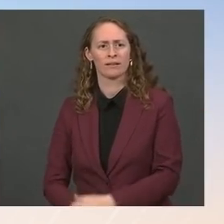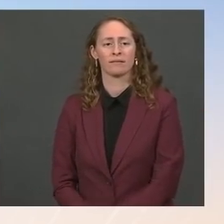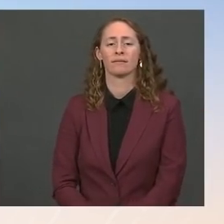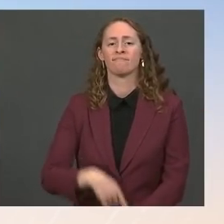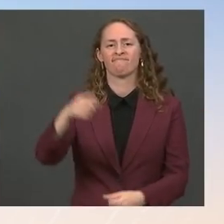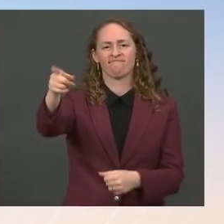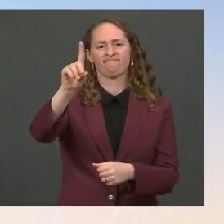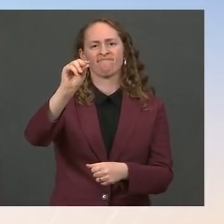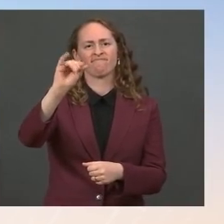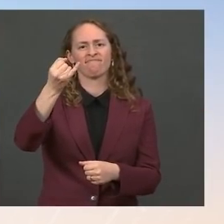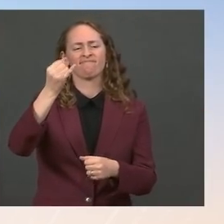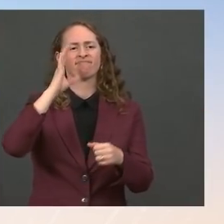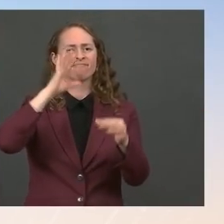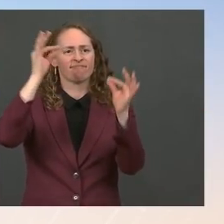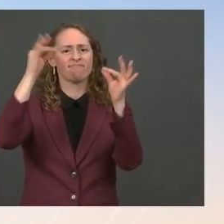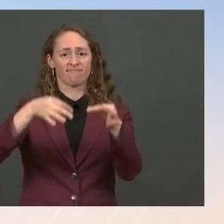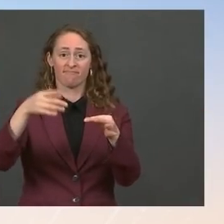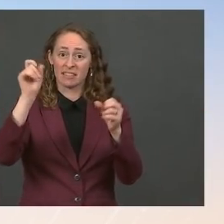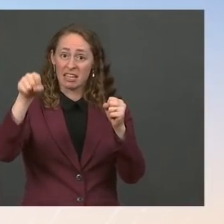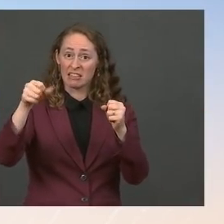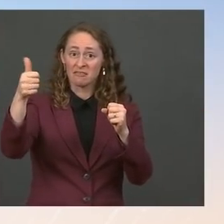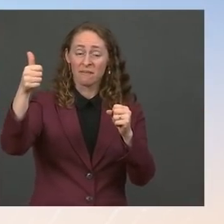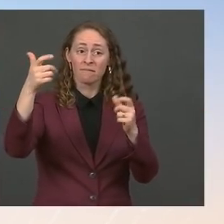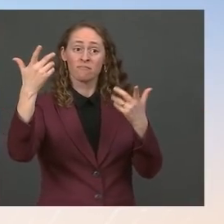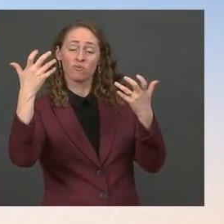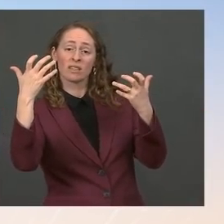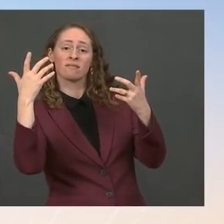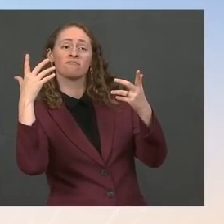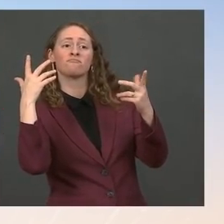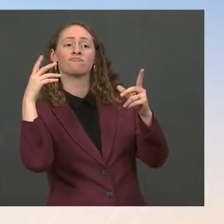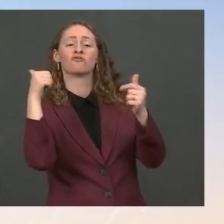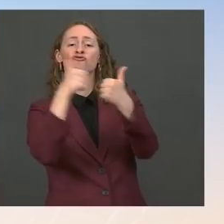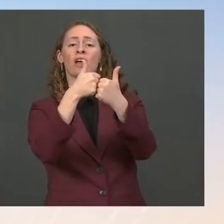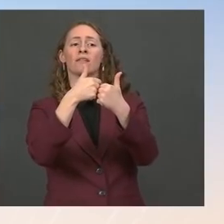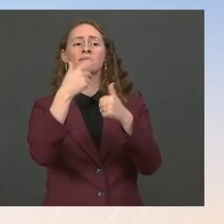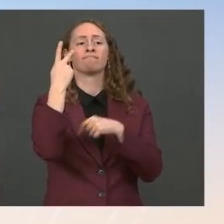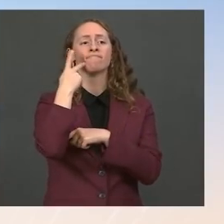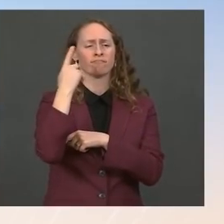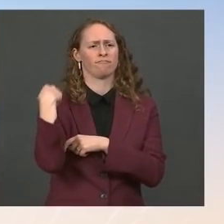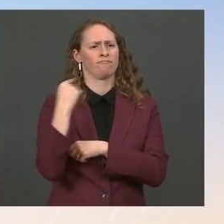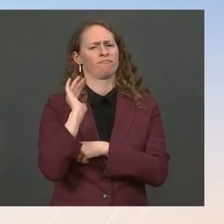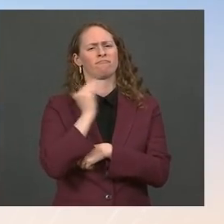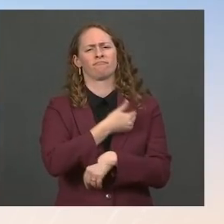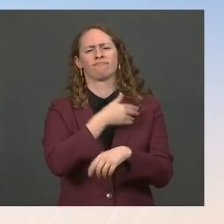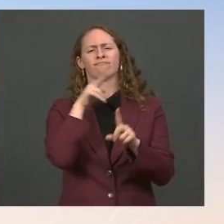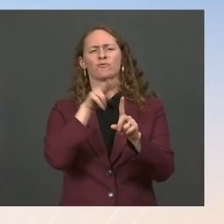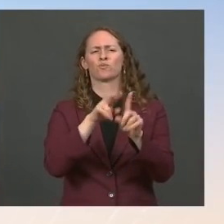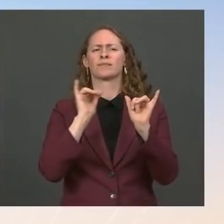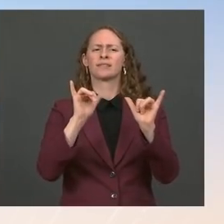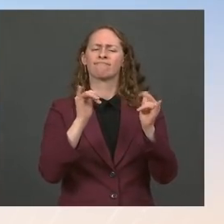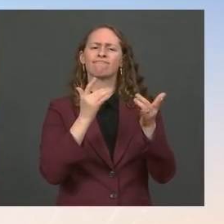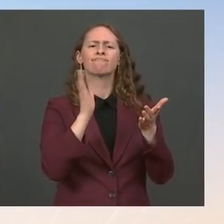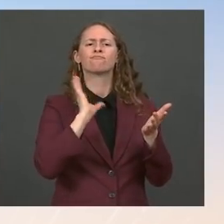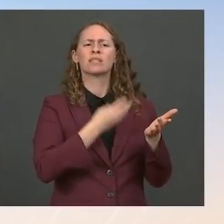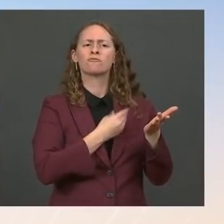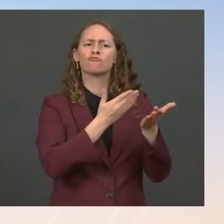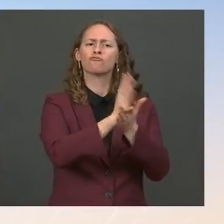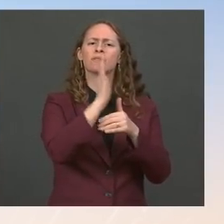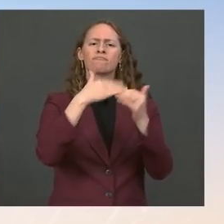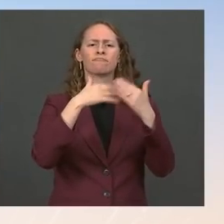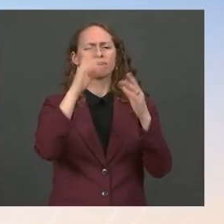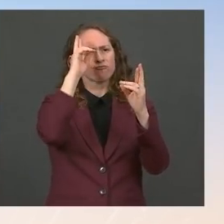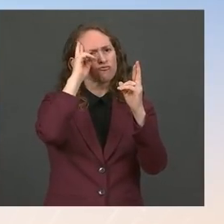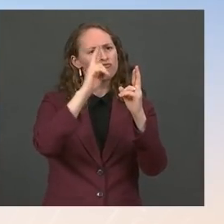if they are going to challenge that. But again, our view, the president's view, is that transgender rights are human rights, whether for adults, for kids, and that continues to be